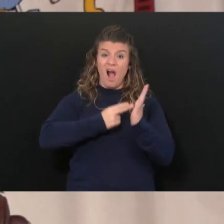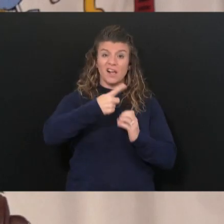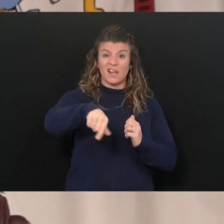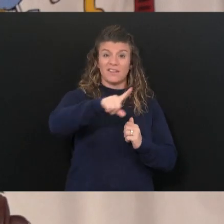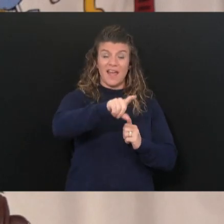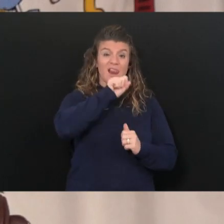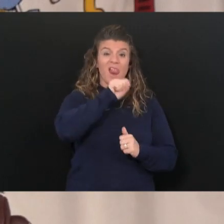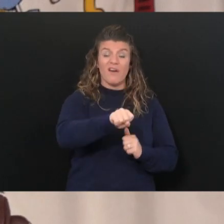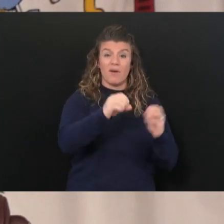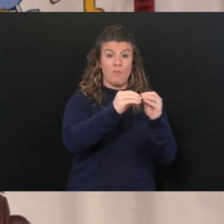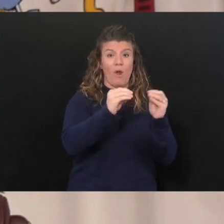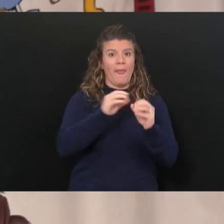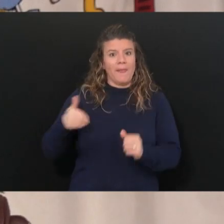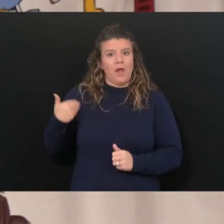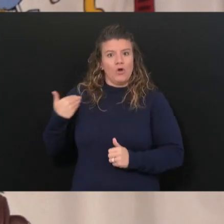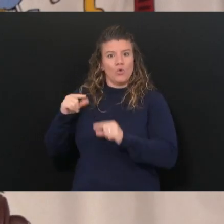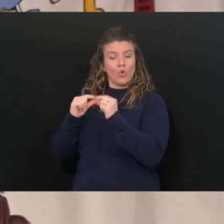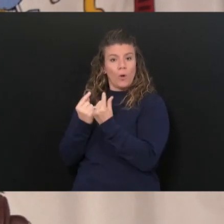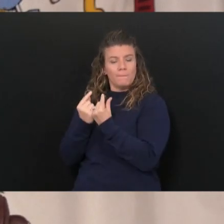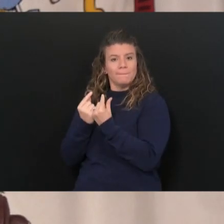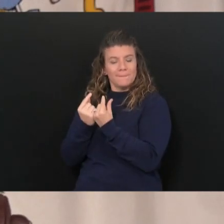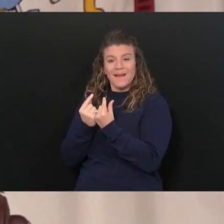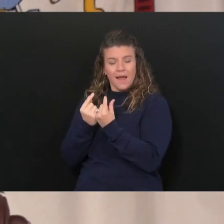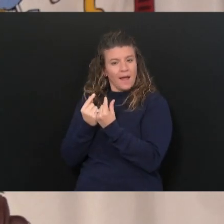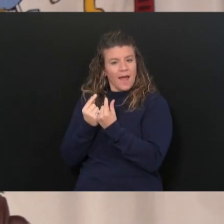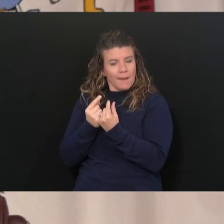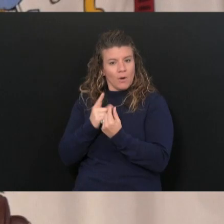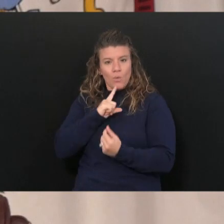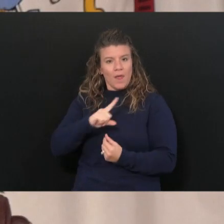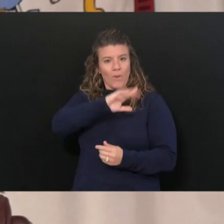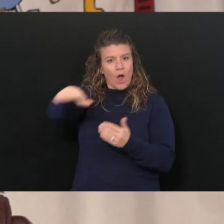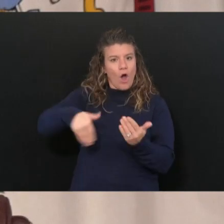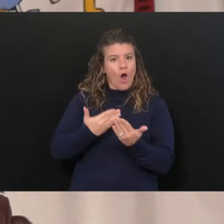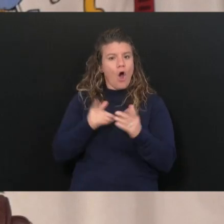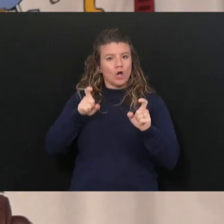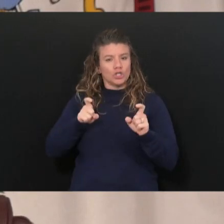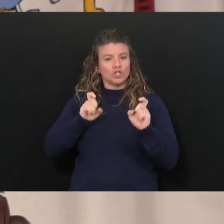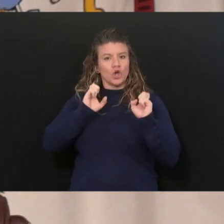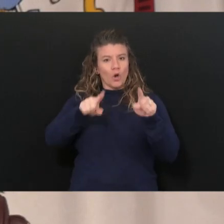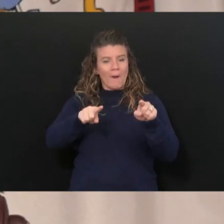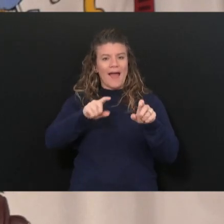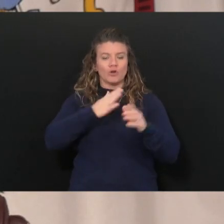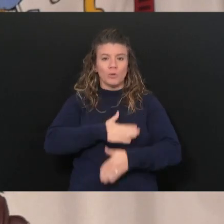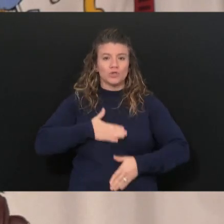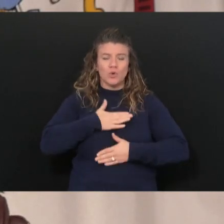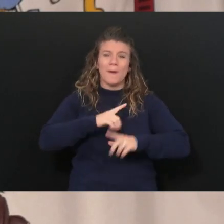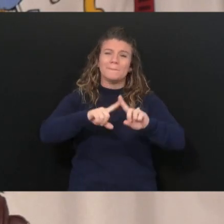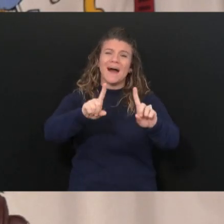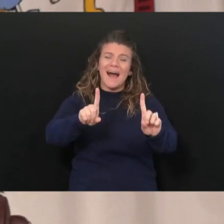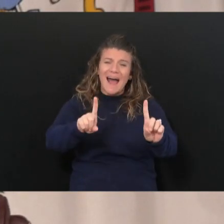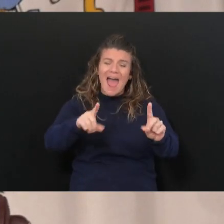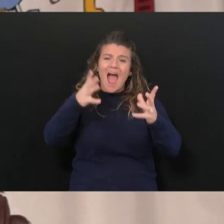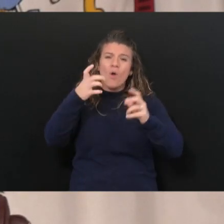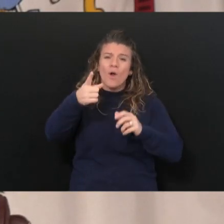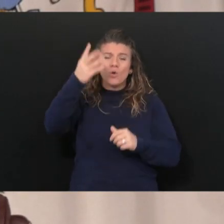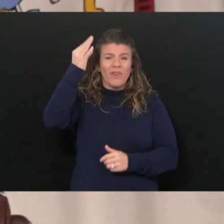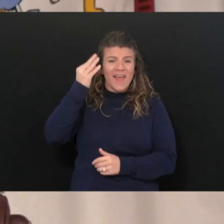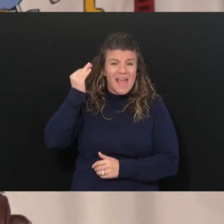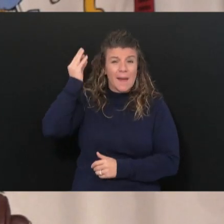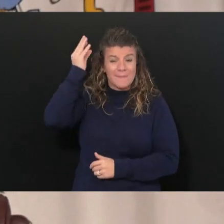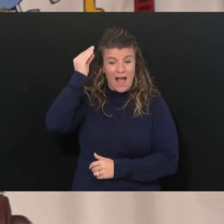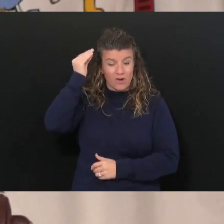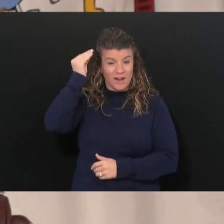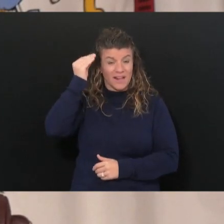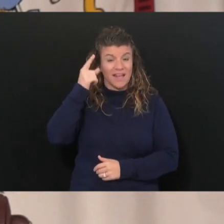people should be there enjoying it just as much. But all I would ask you to do is just think about it. If you can some